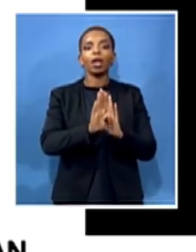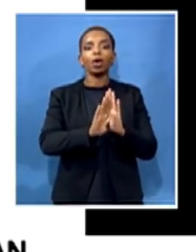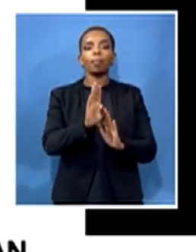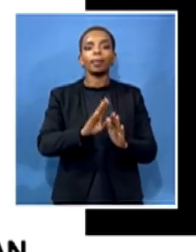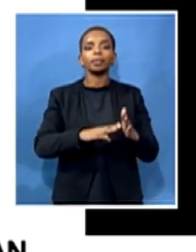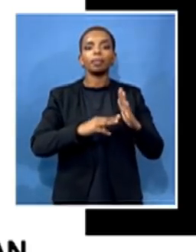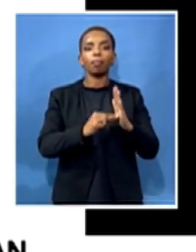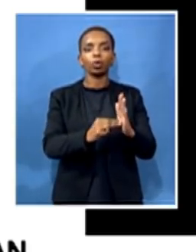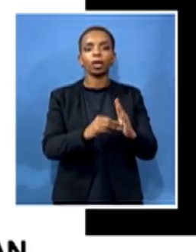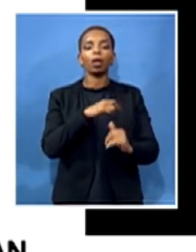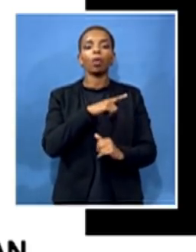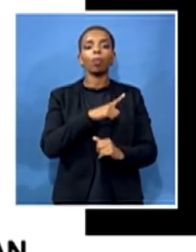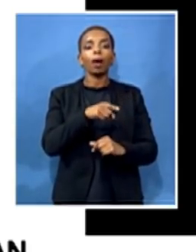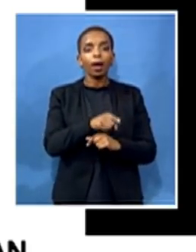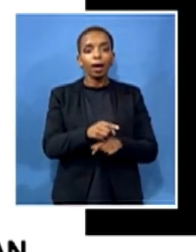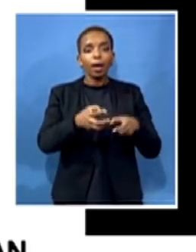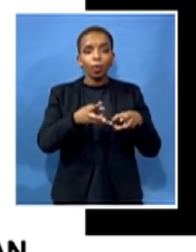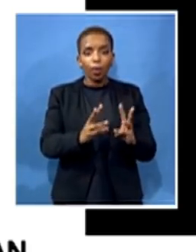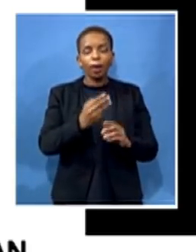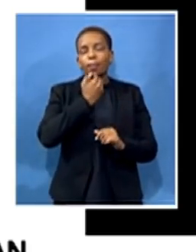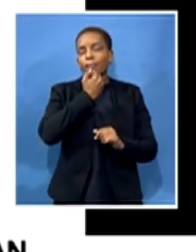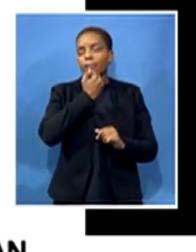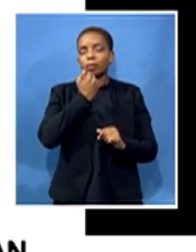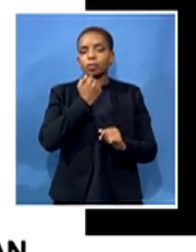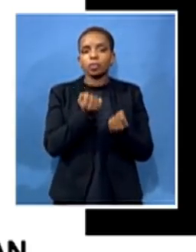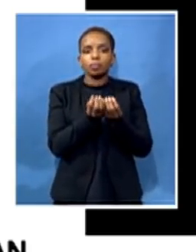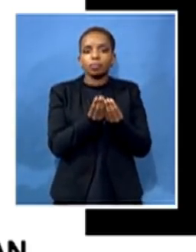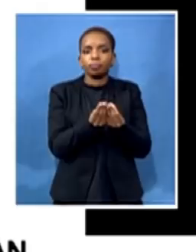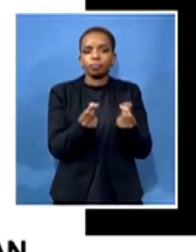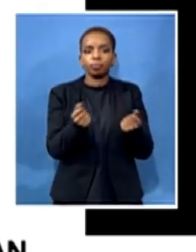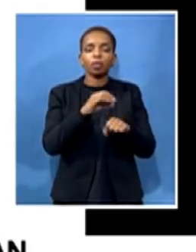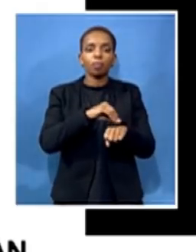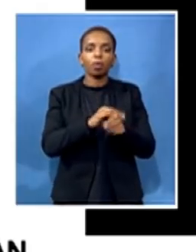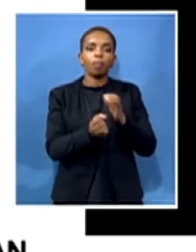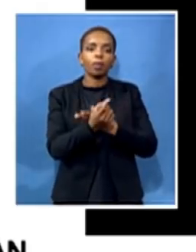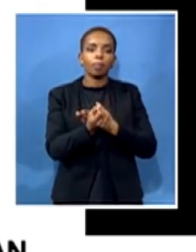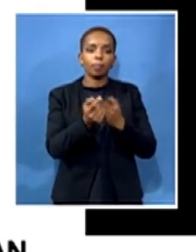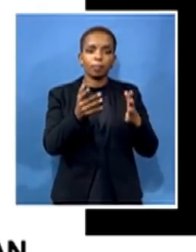with it, because everything that happens at the district.